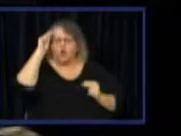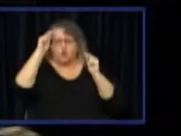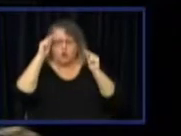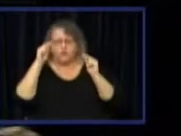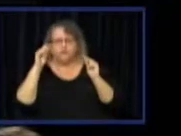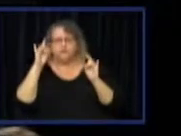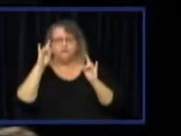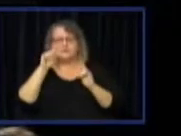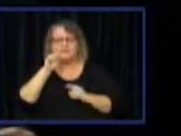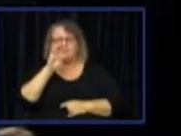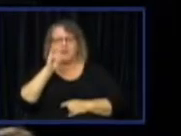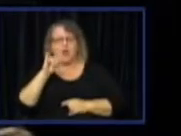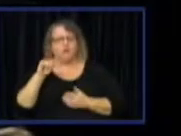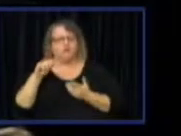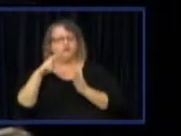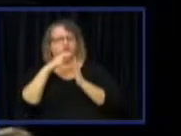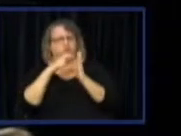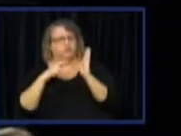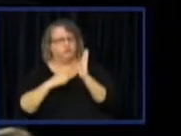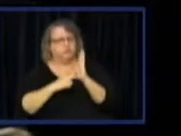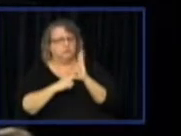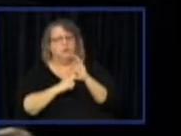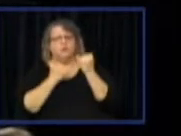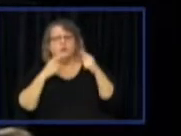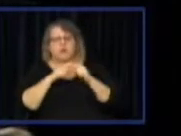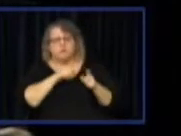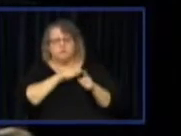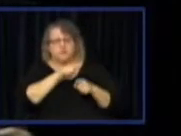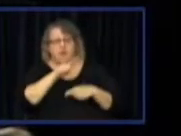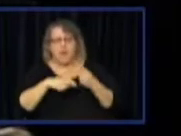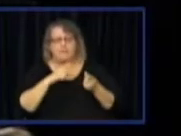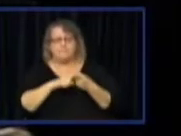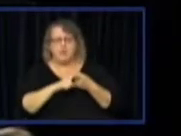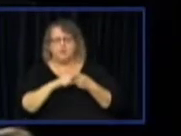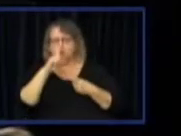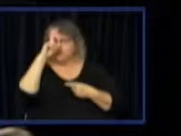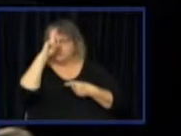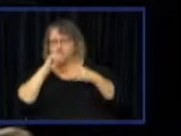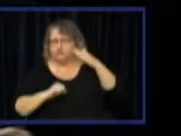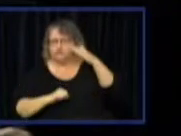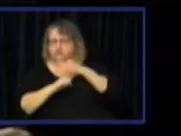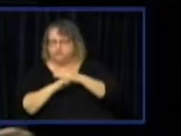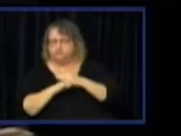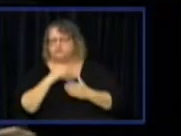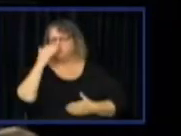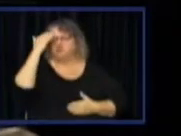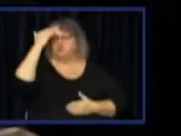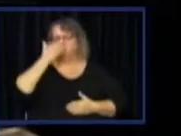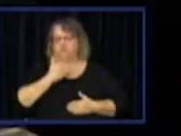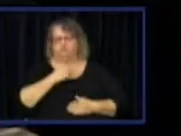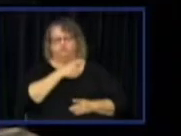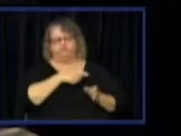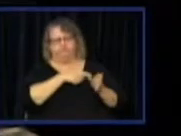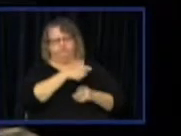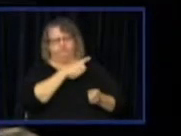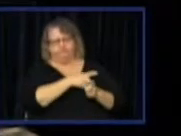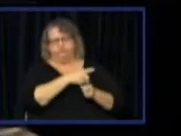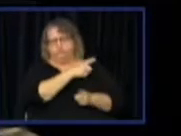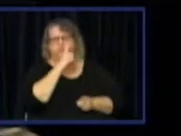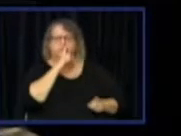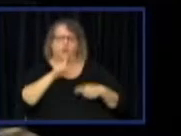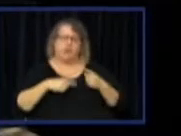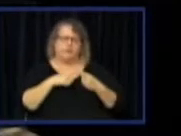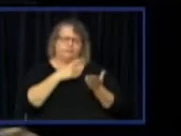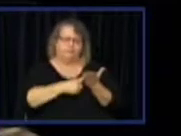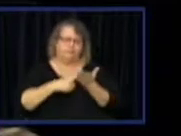with a focus on stroke. We have a stroke specialist here with us today that I'll introduce in just a moment, who's going to give us all kinds